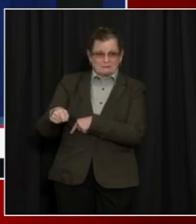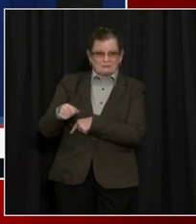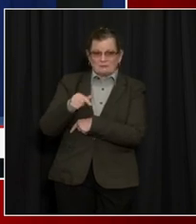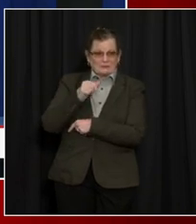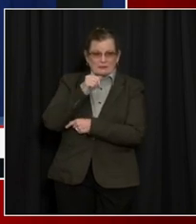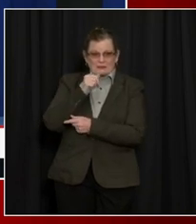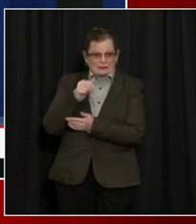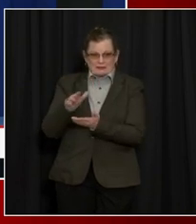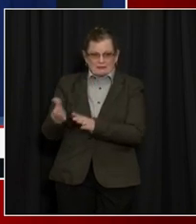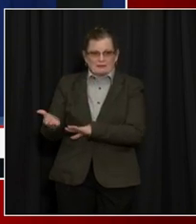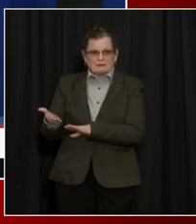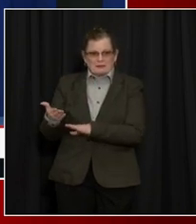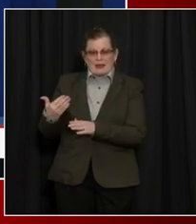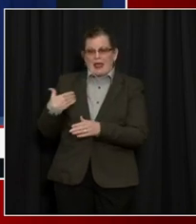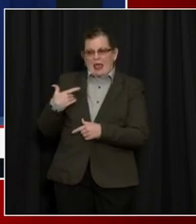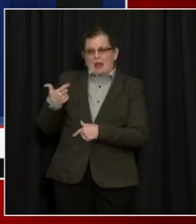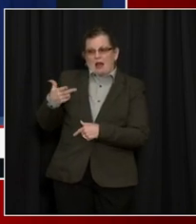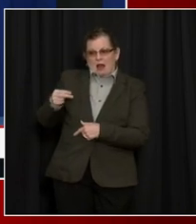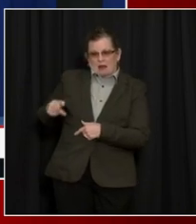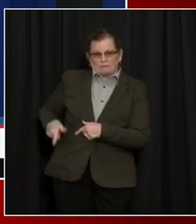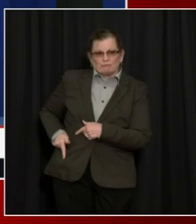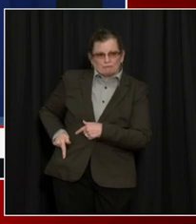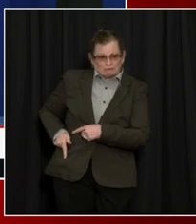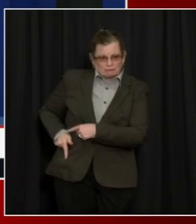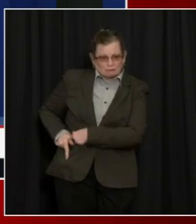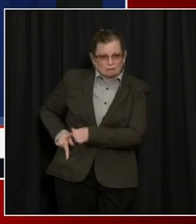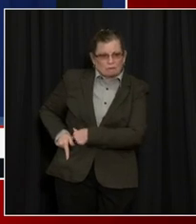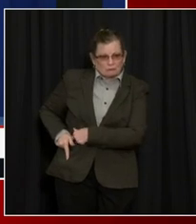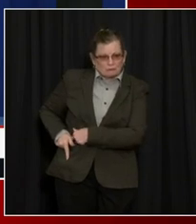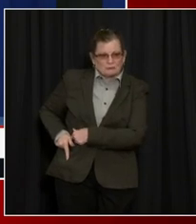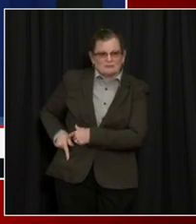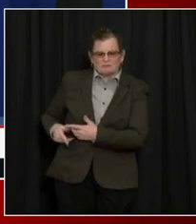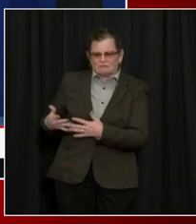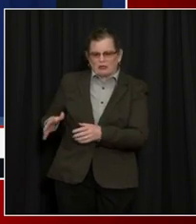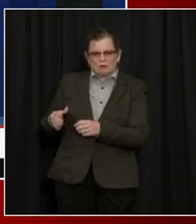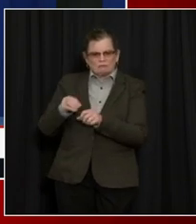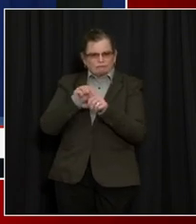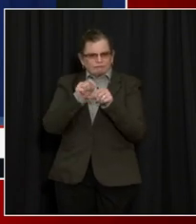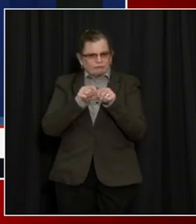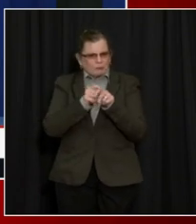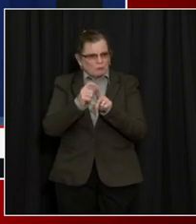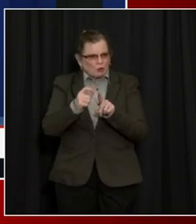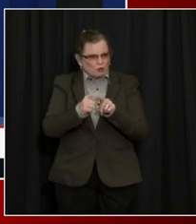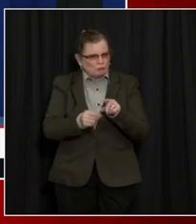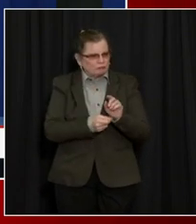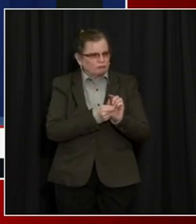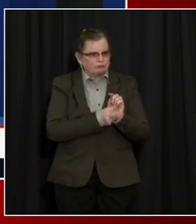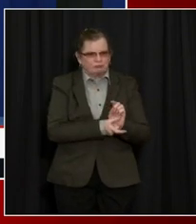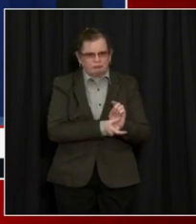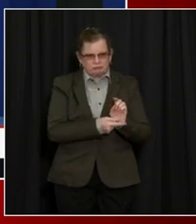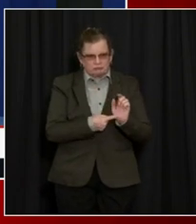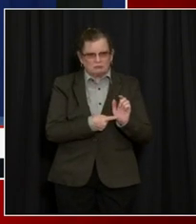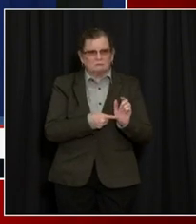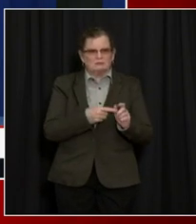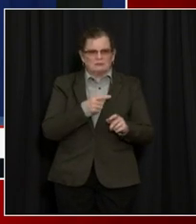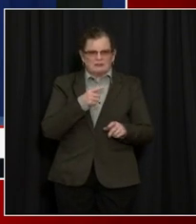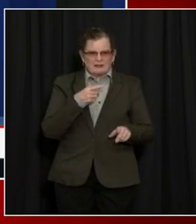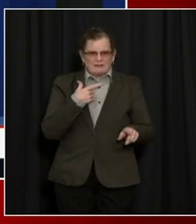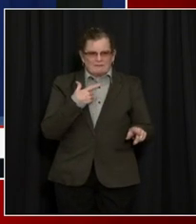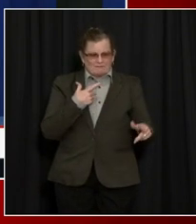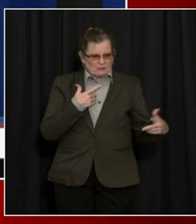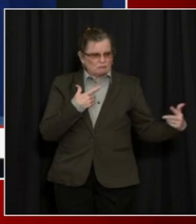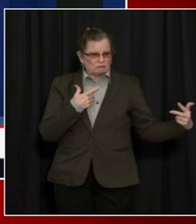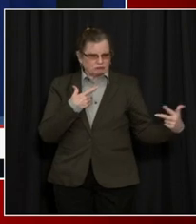illegal firearm. We'll be releasing an image of a vehicle shortly. This is a vehicle of interest in this case, and